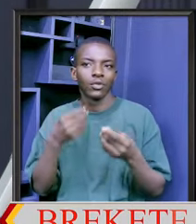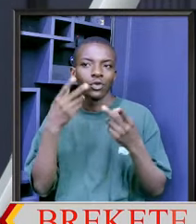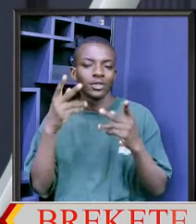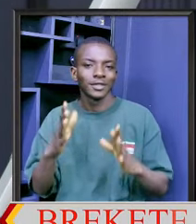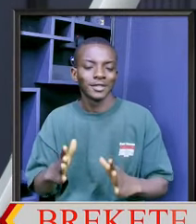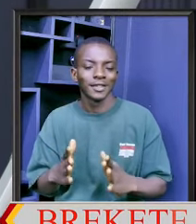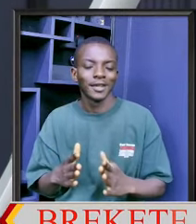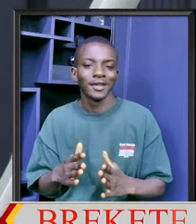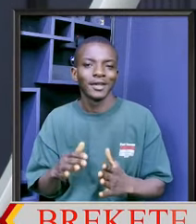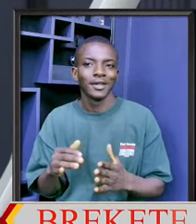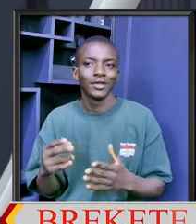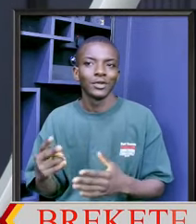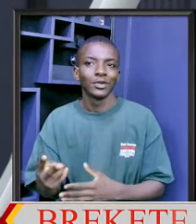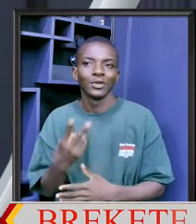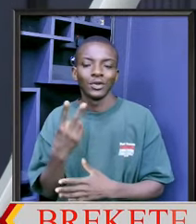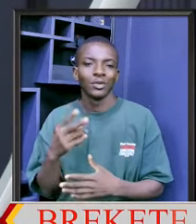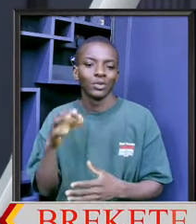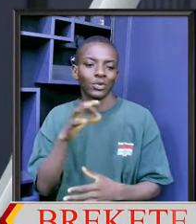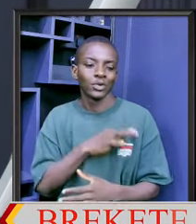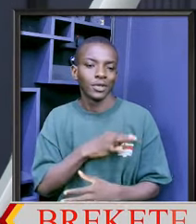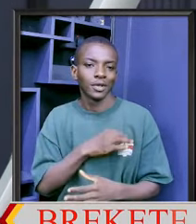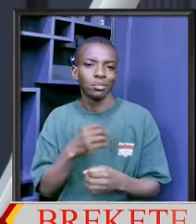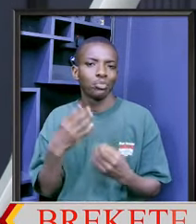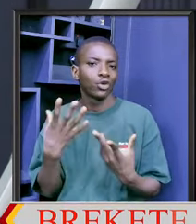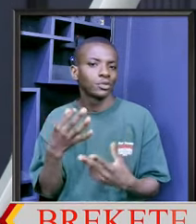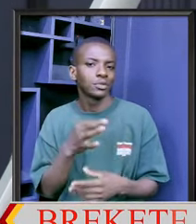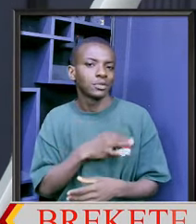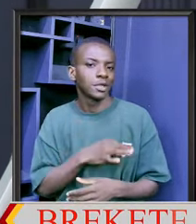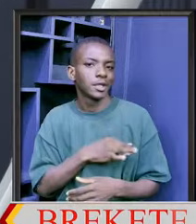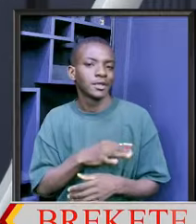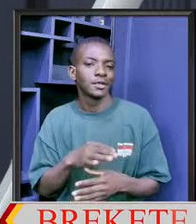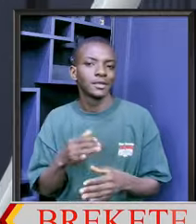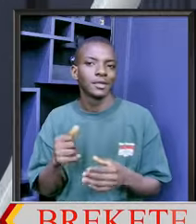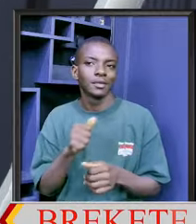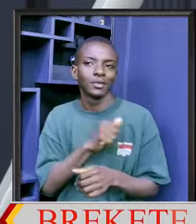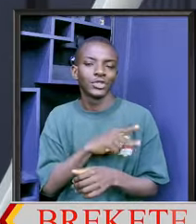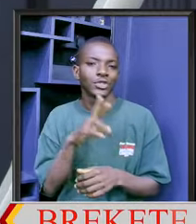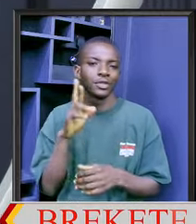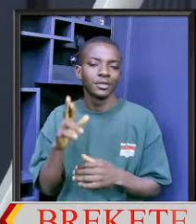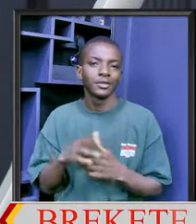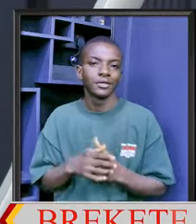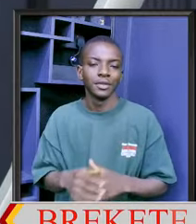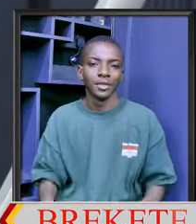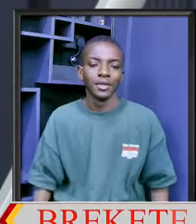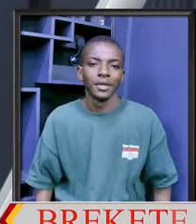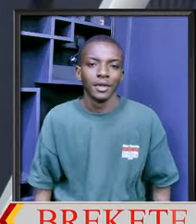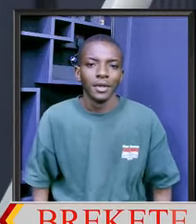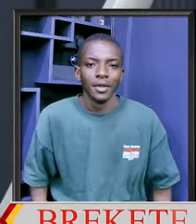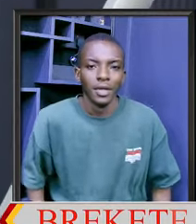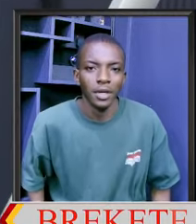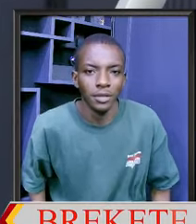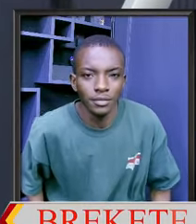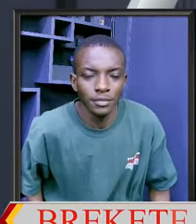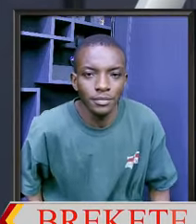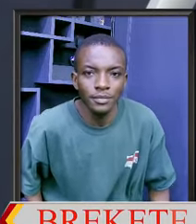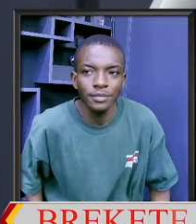broadcaster. So double gain, I be multiple gains. Make we appreciate.